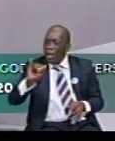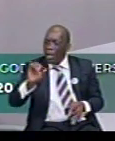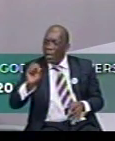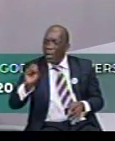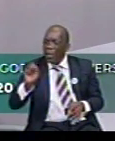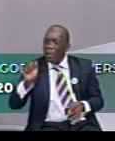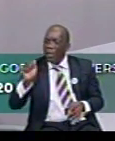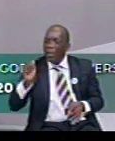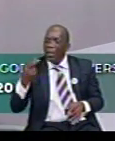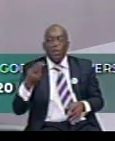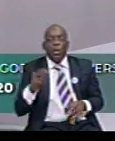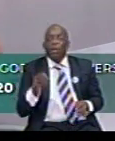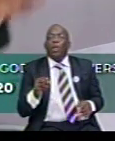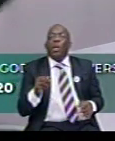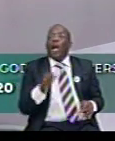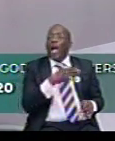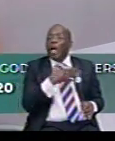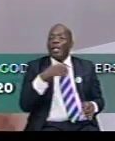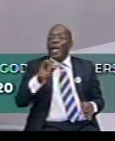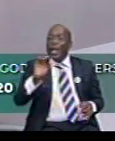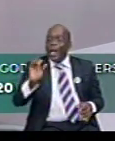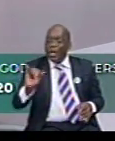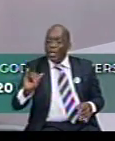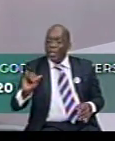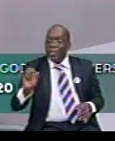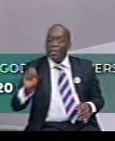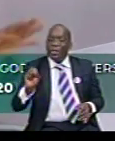Isaiah said, and not lay,